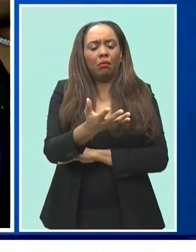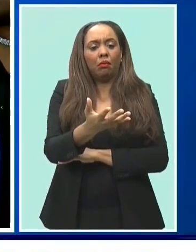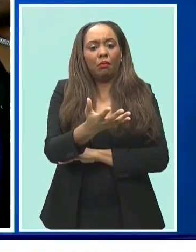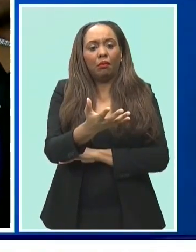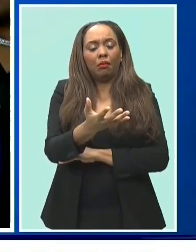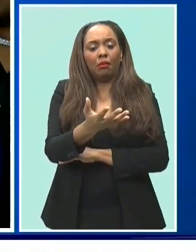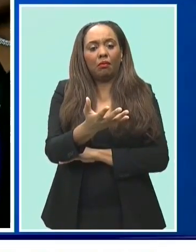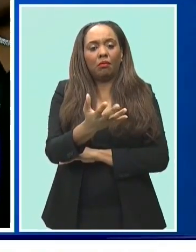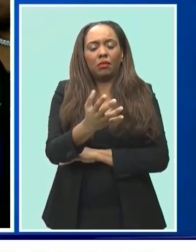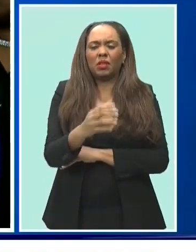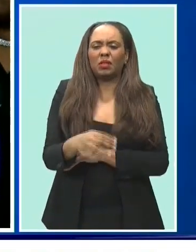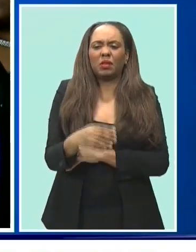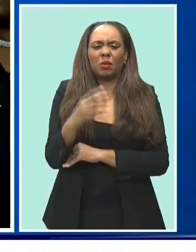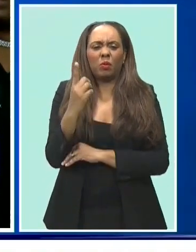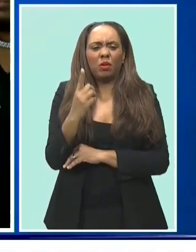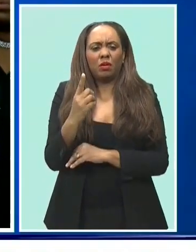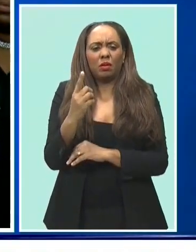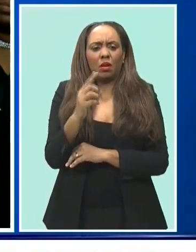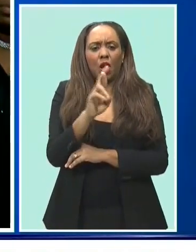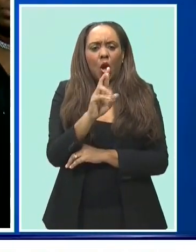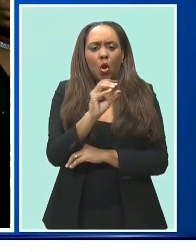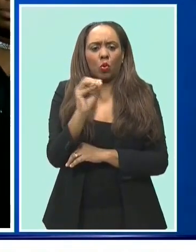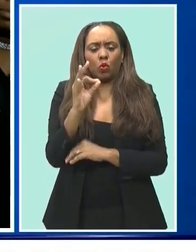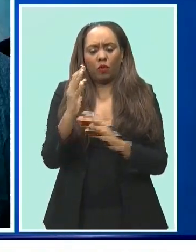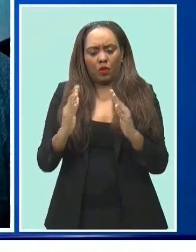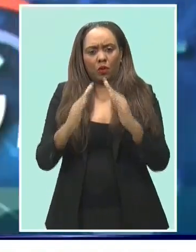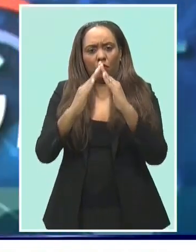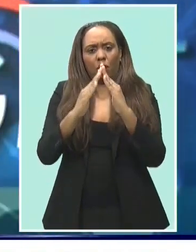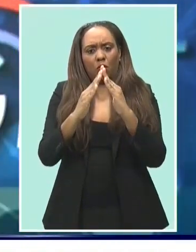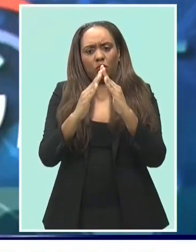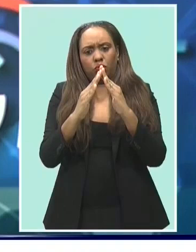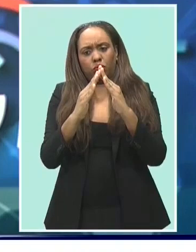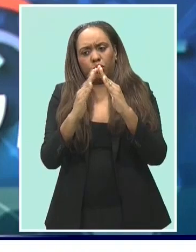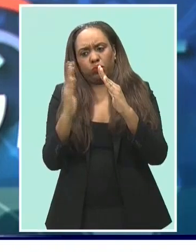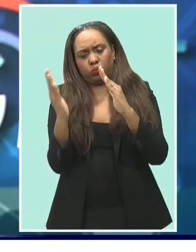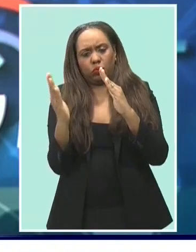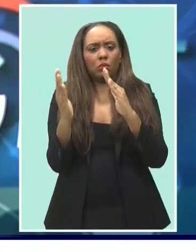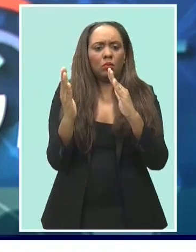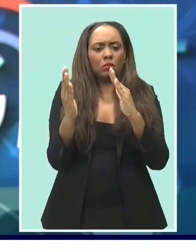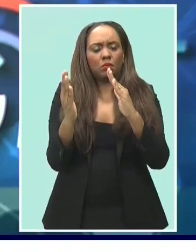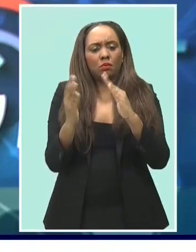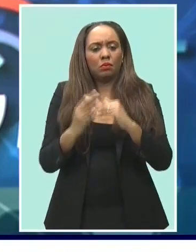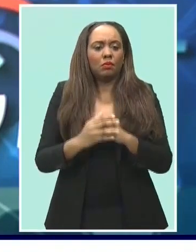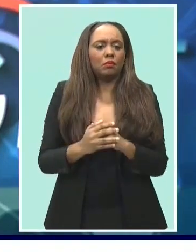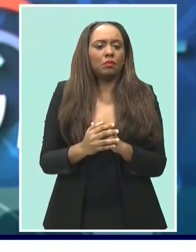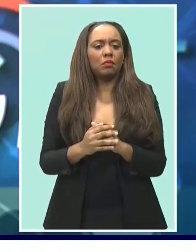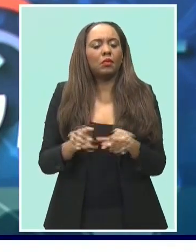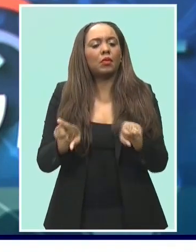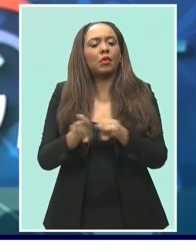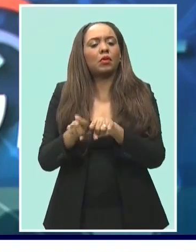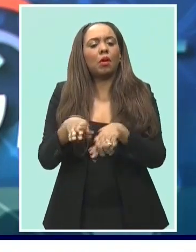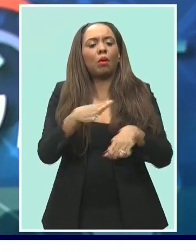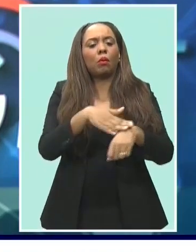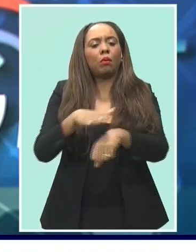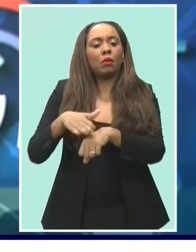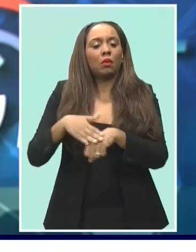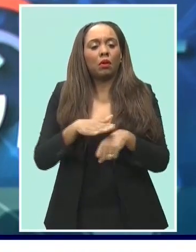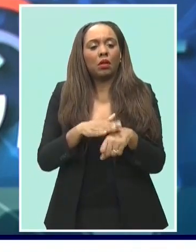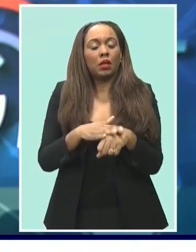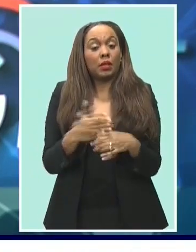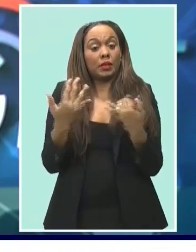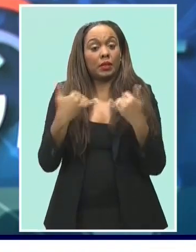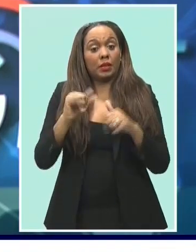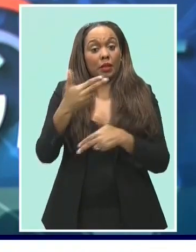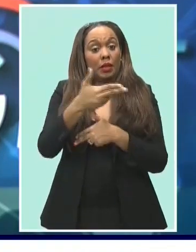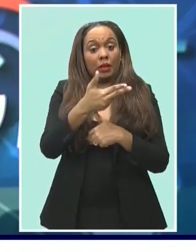house roof, and not even a full damage. Ms. Motley also warned the public not to drop their guard